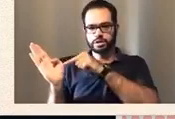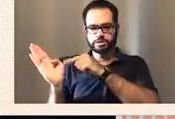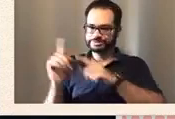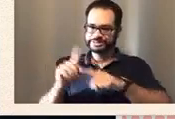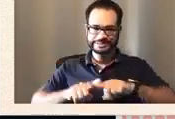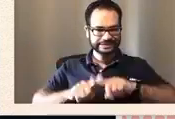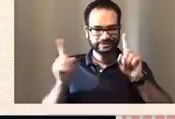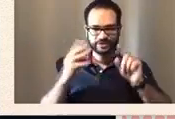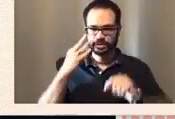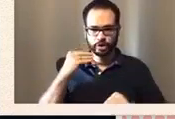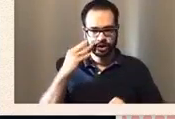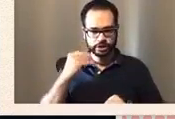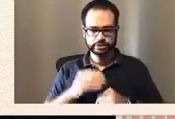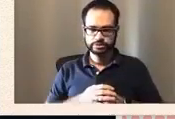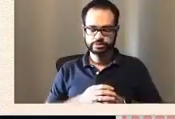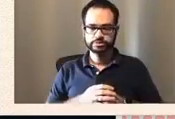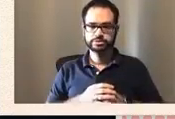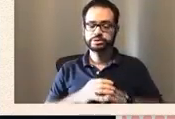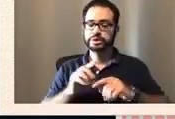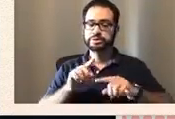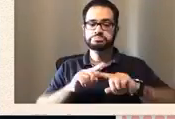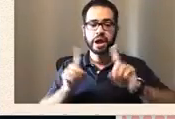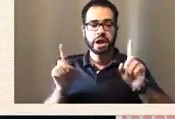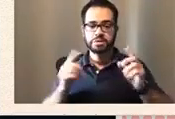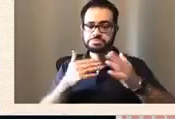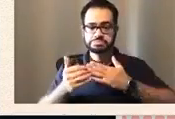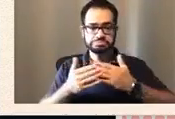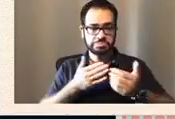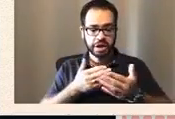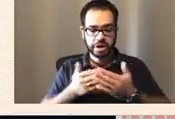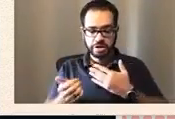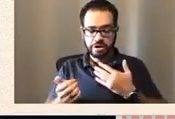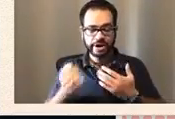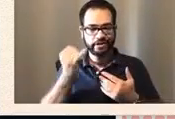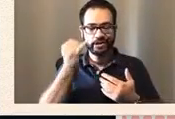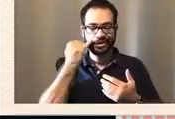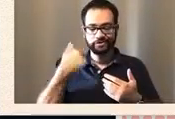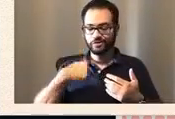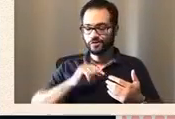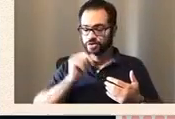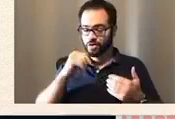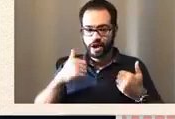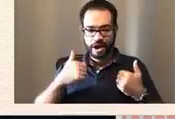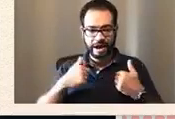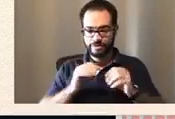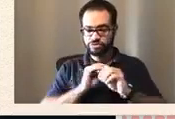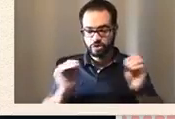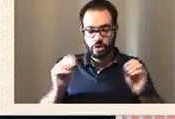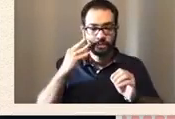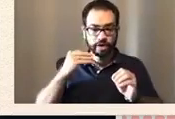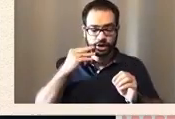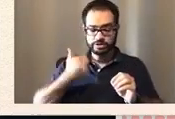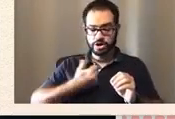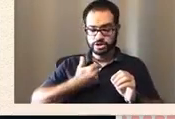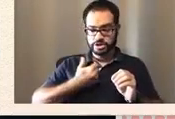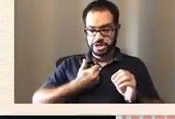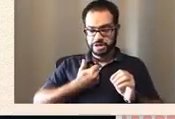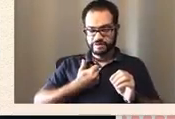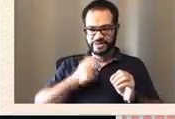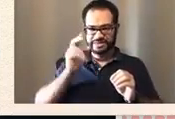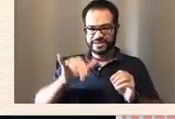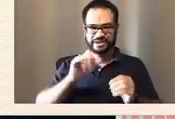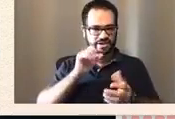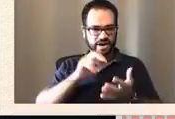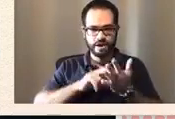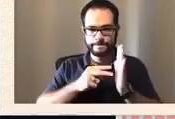However, regardless of our lack of personal experiences, that doesn't mean that we don't have an ability to